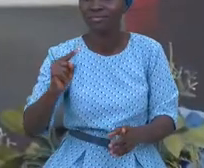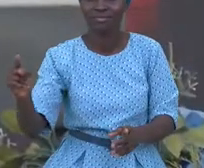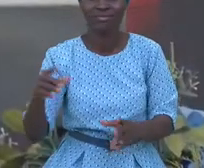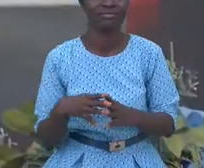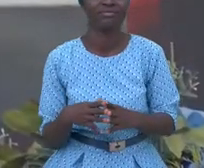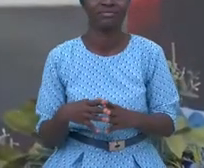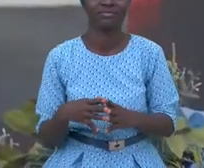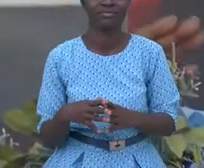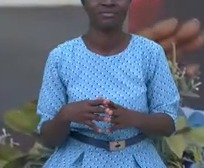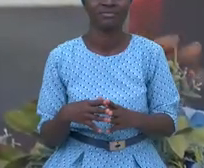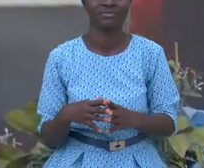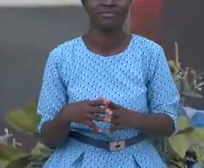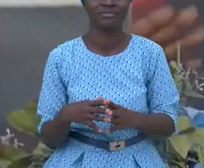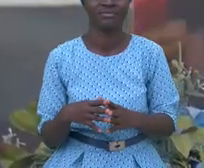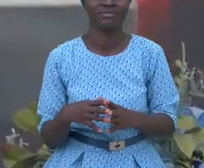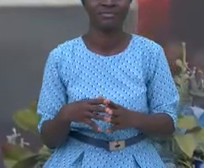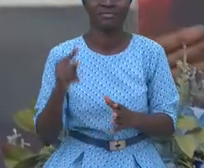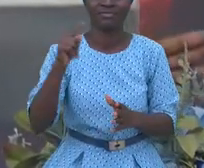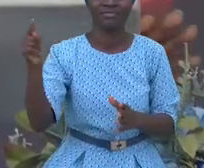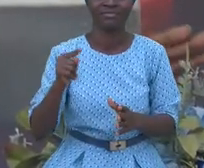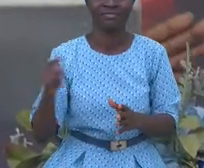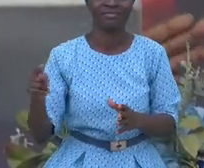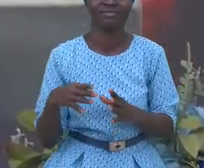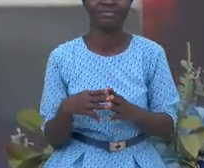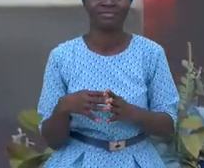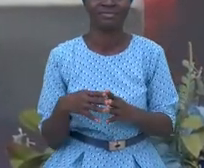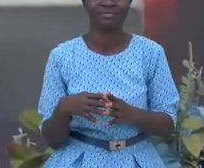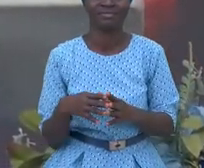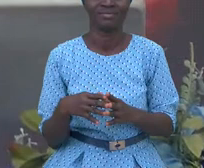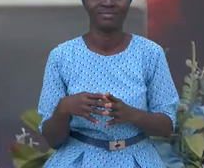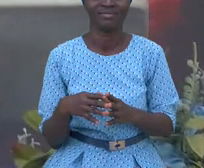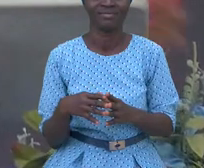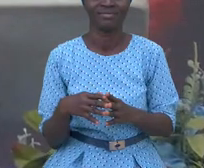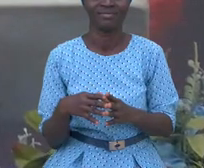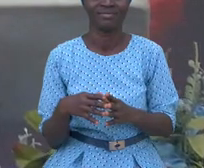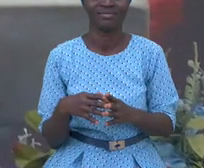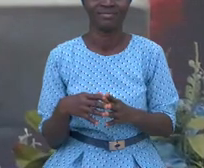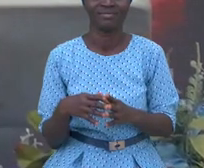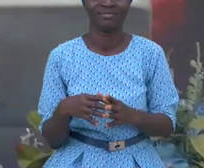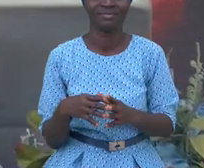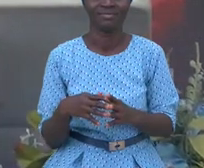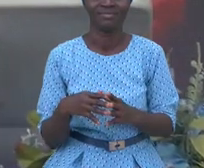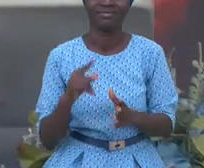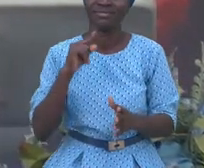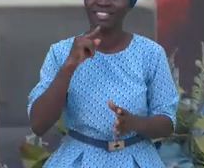In some places, they say Z. That's all right. Z, Z, they mean the same thing. Zealous,